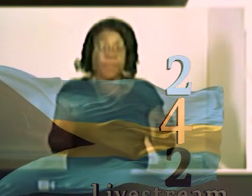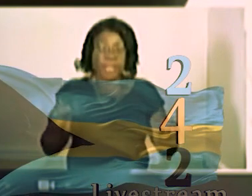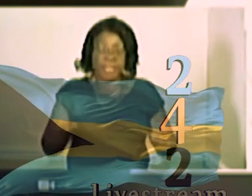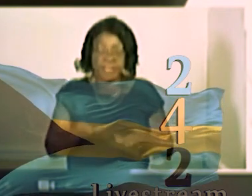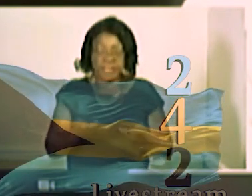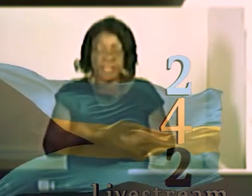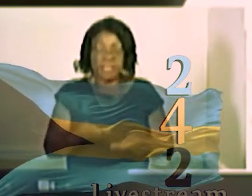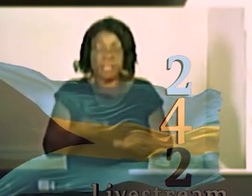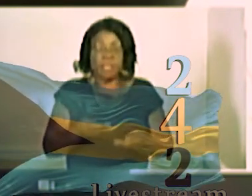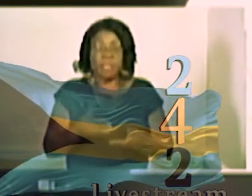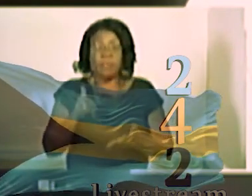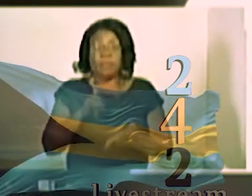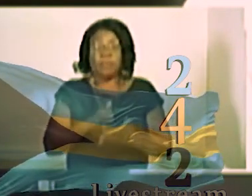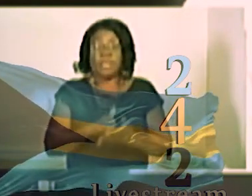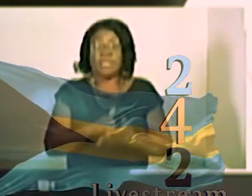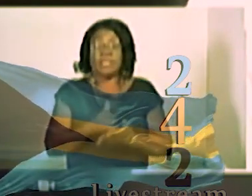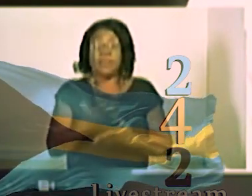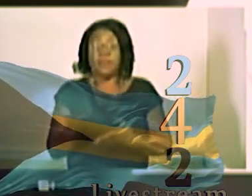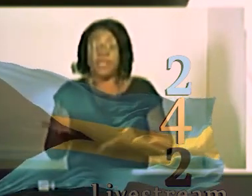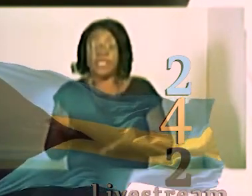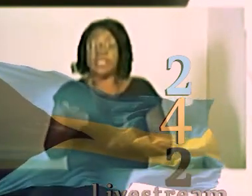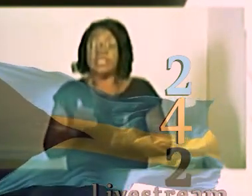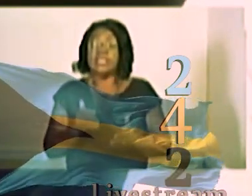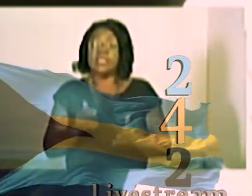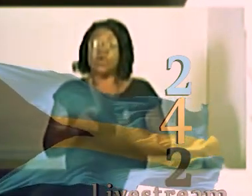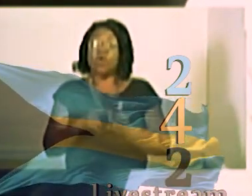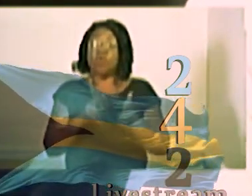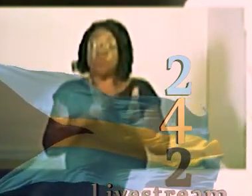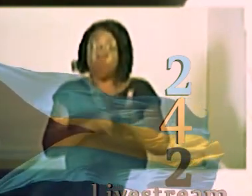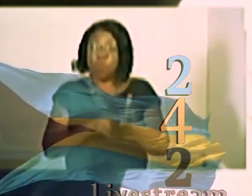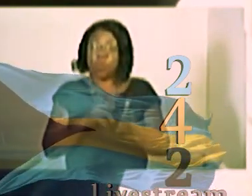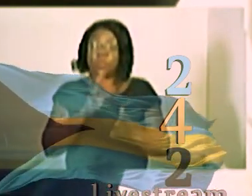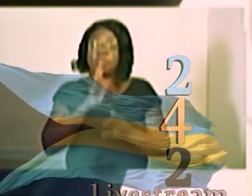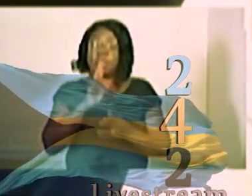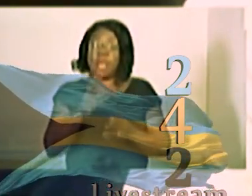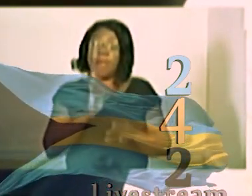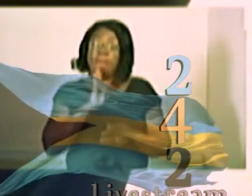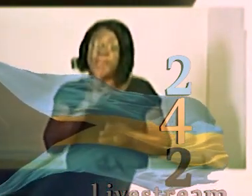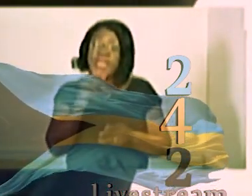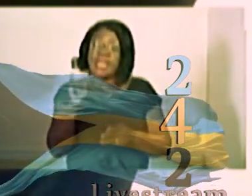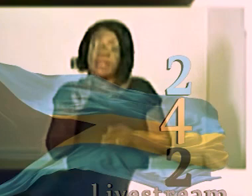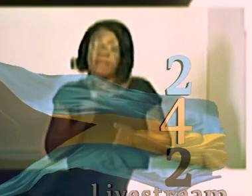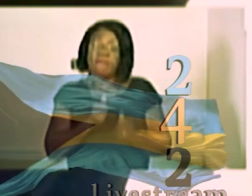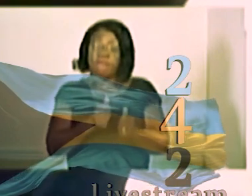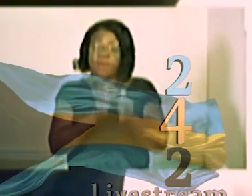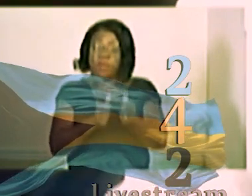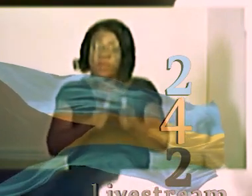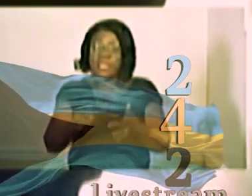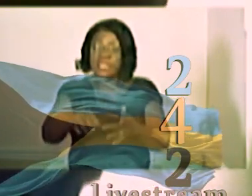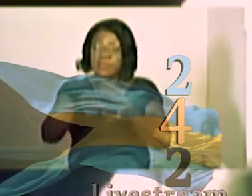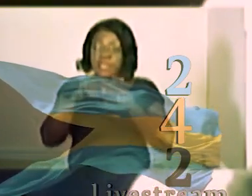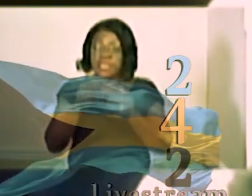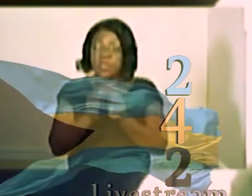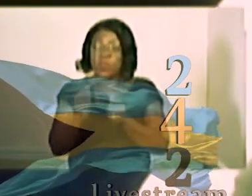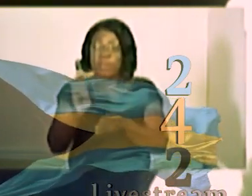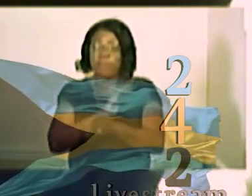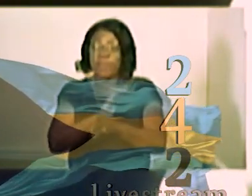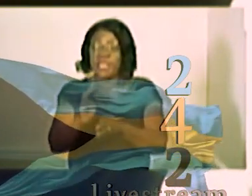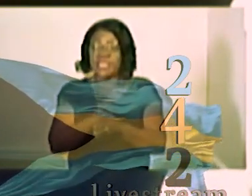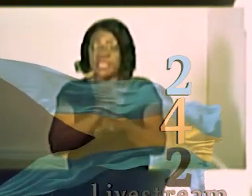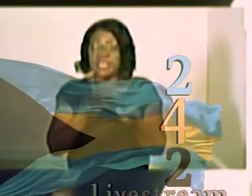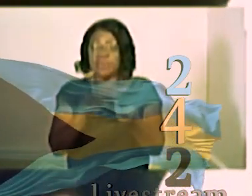ensure that these requirements are being enforced, particularly with businesses, even when we get to the point